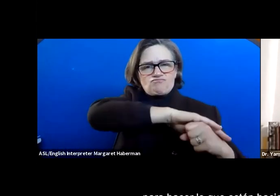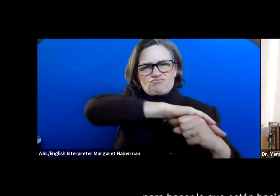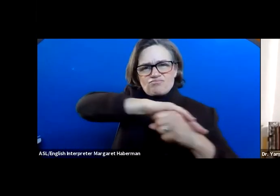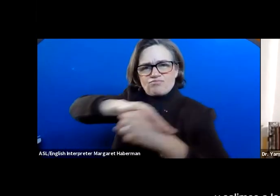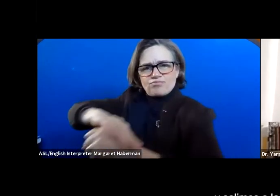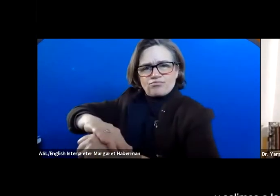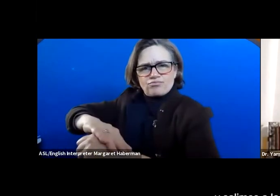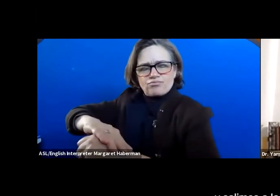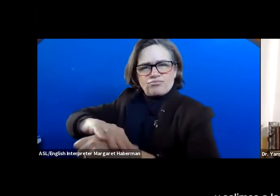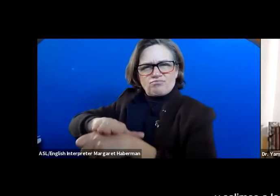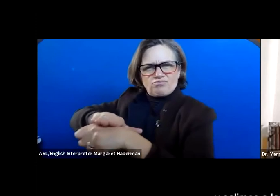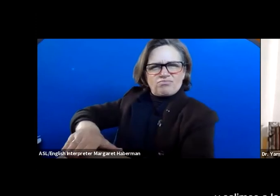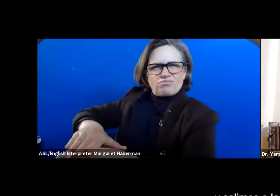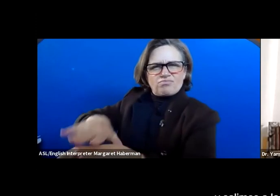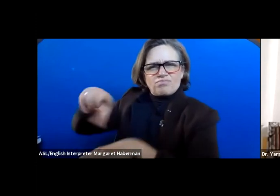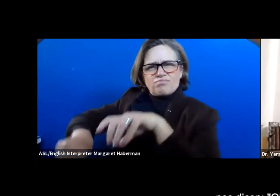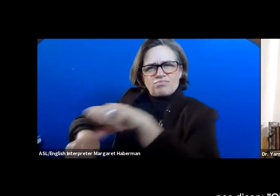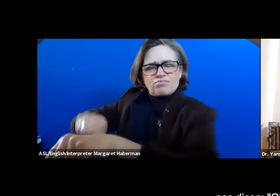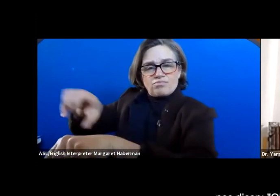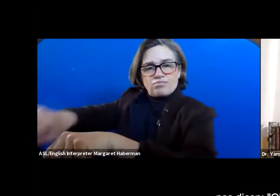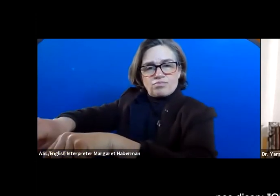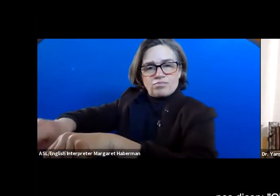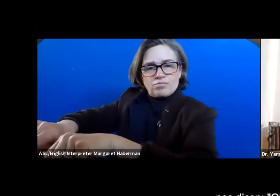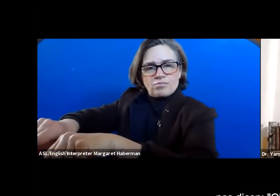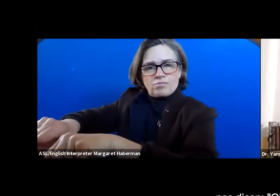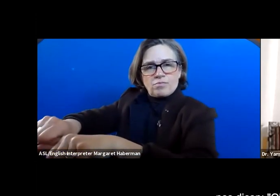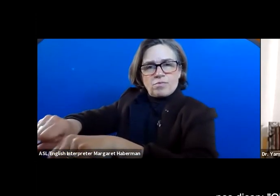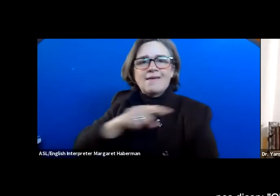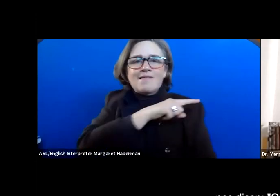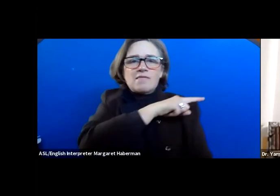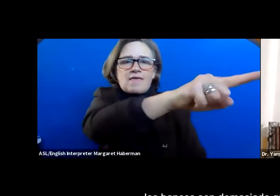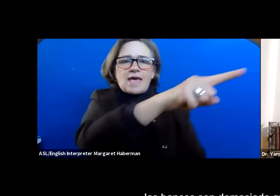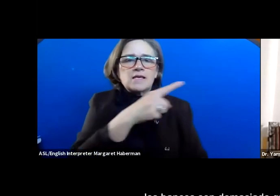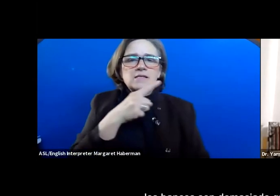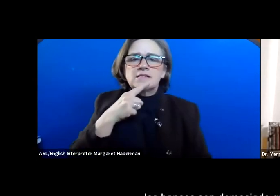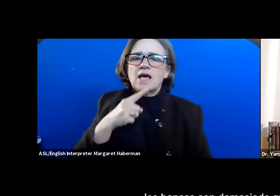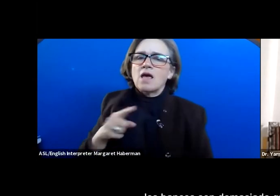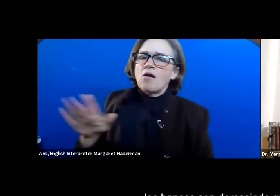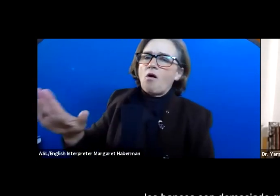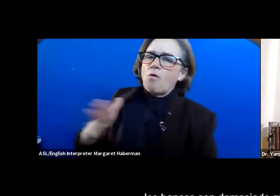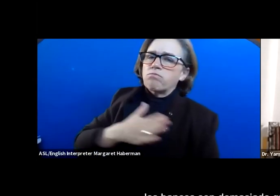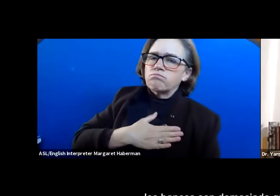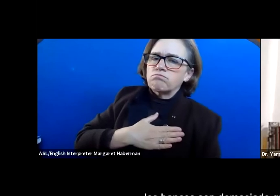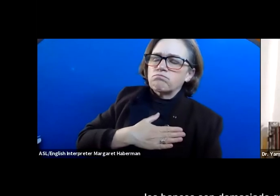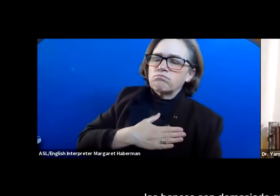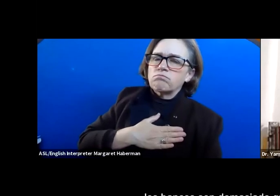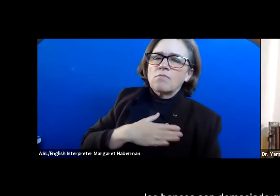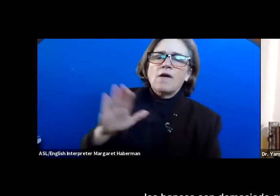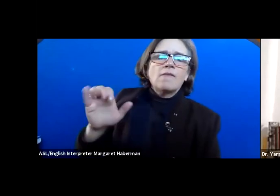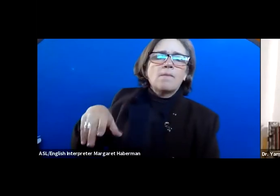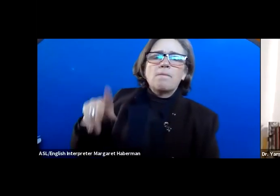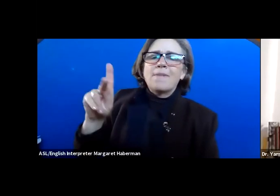against us, and we take to the streets, they tell us, oh no, The banks are too big to